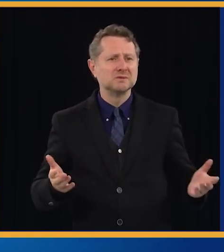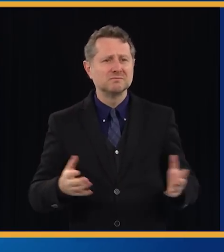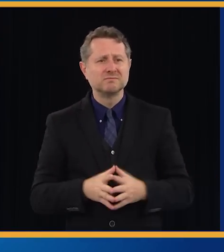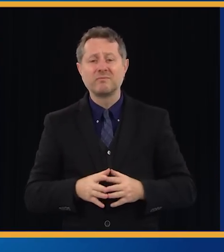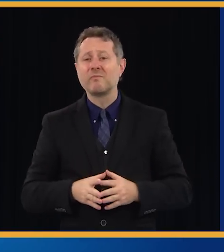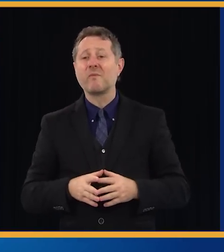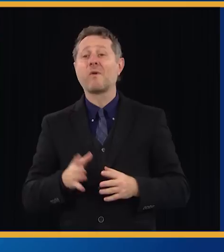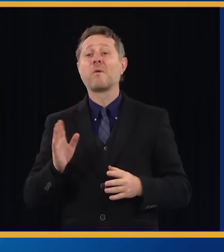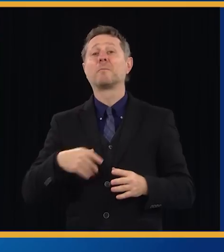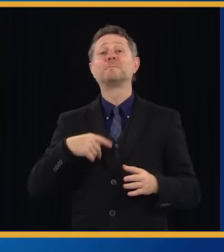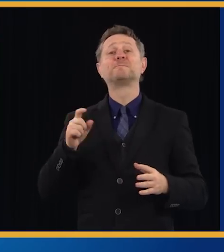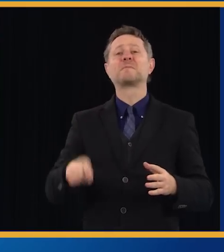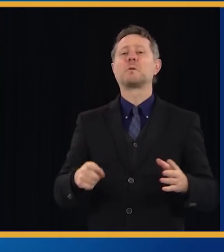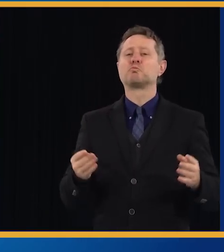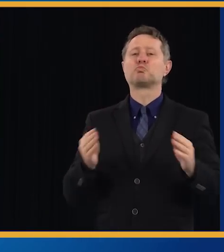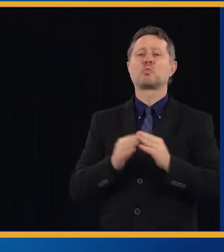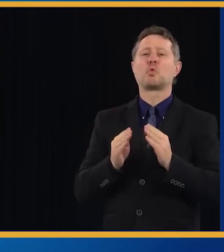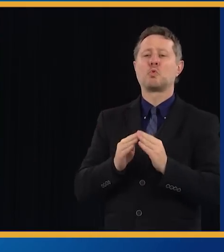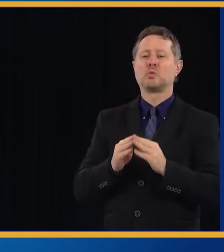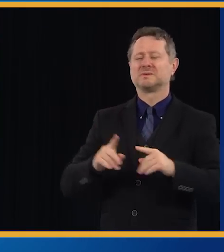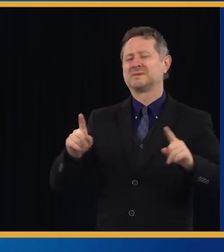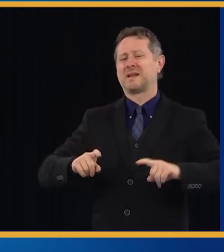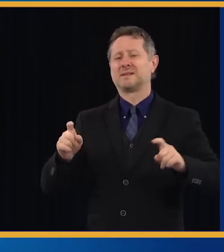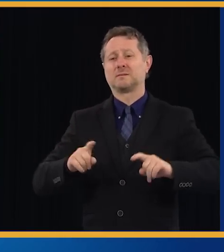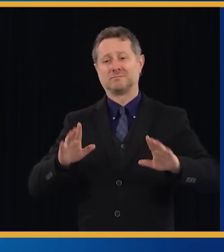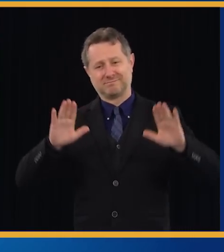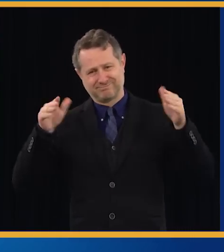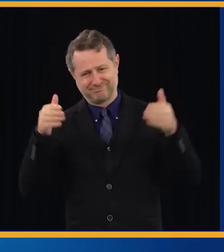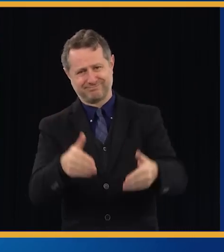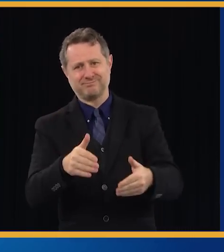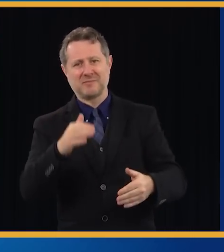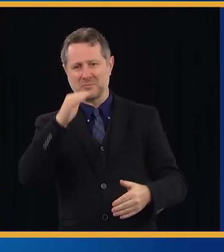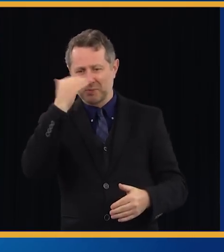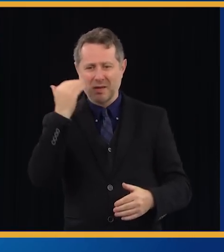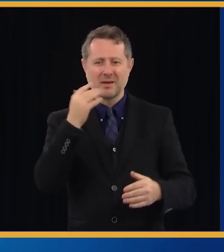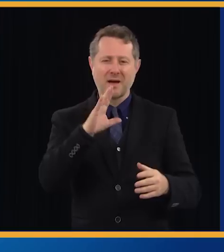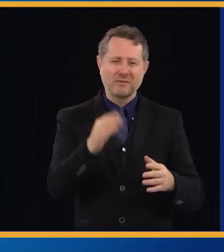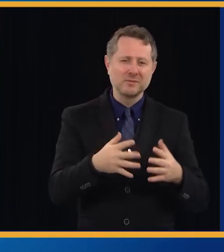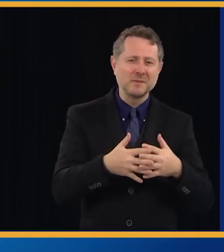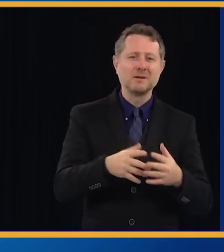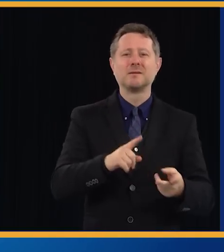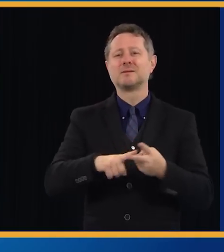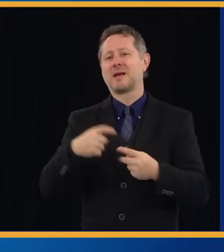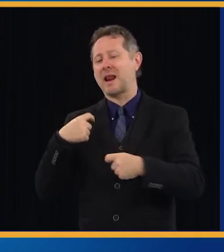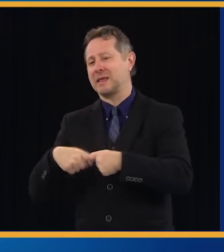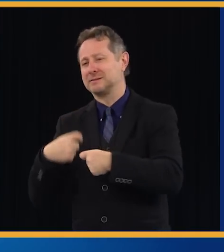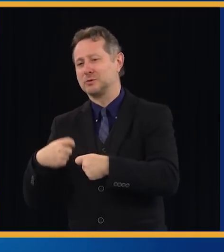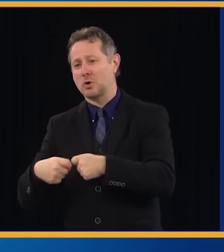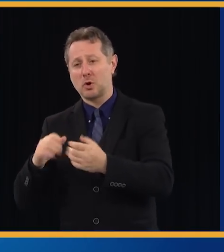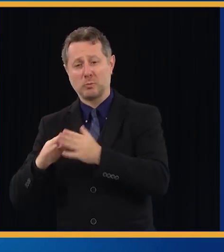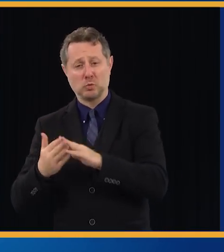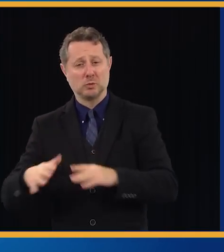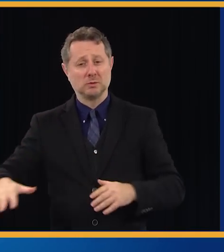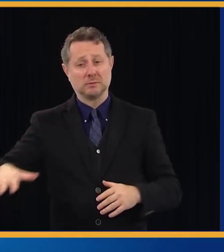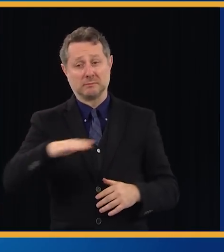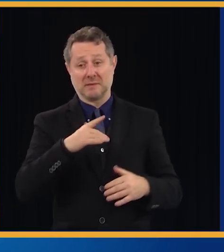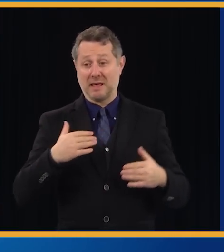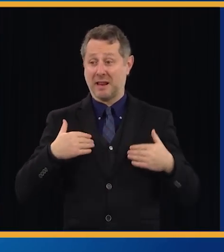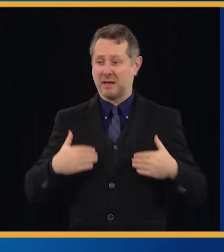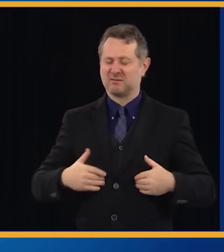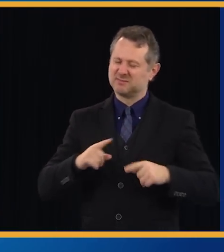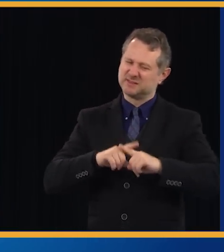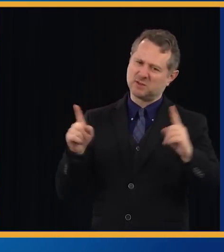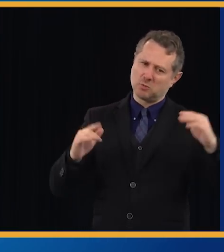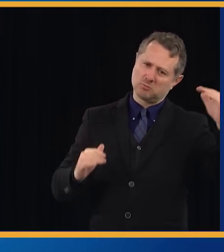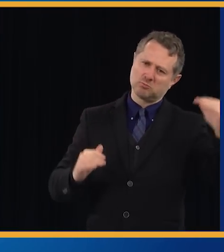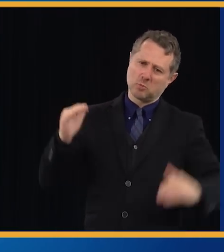get testing in the African American and Latino communities. We talked about health disparities. This state did not have the kind of disparities we've seen in